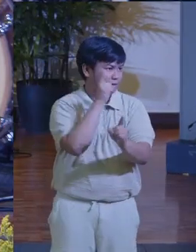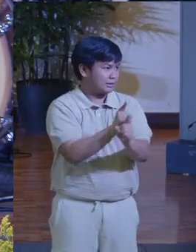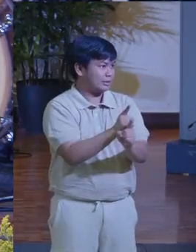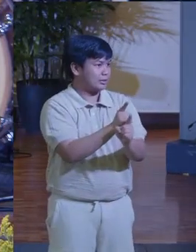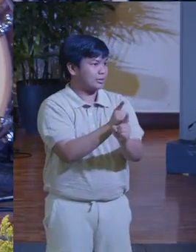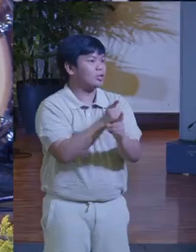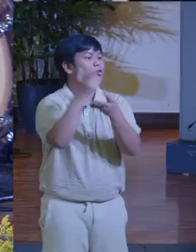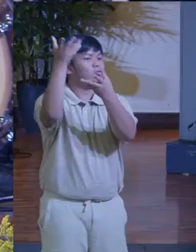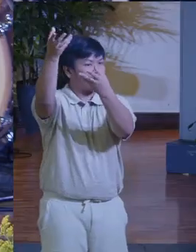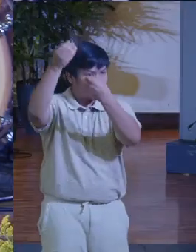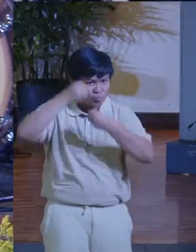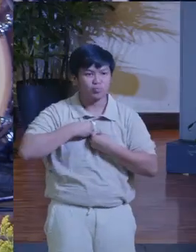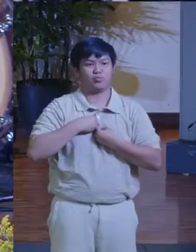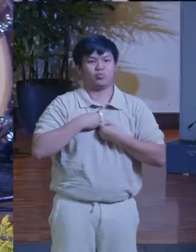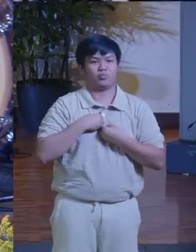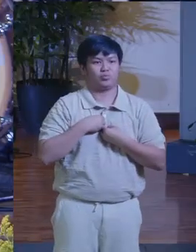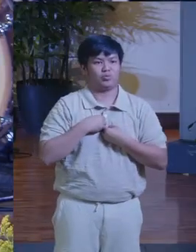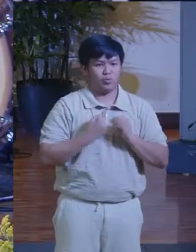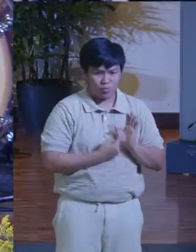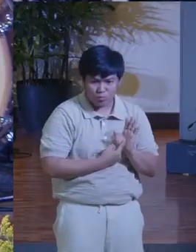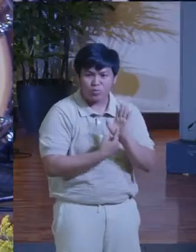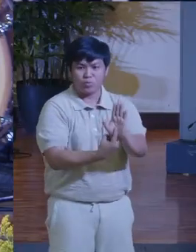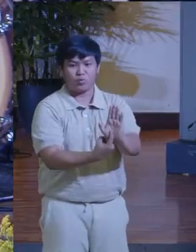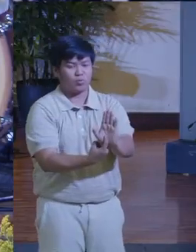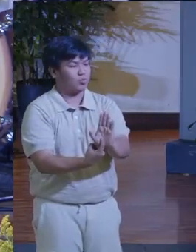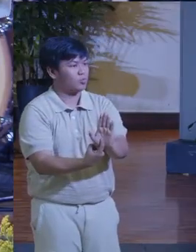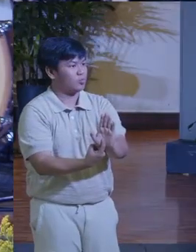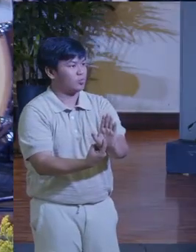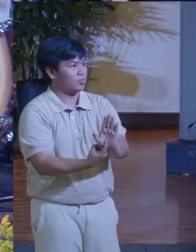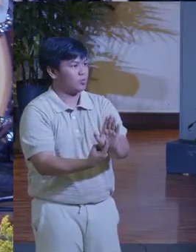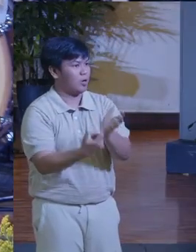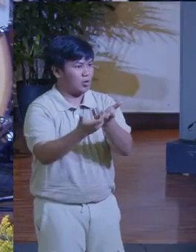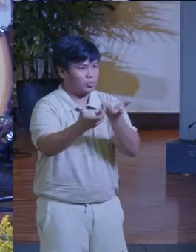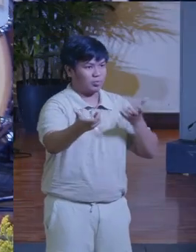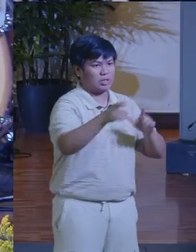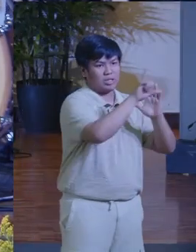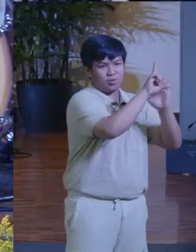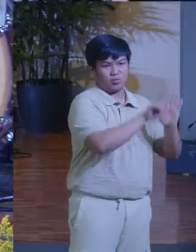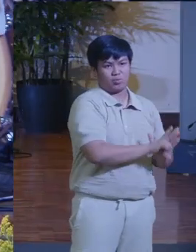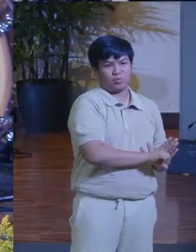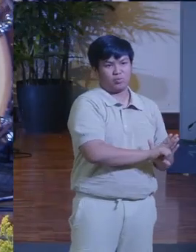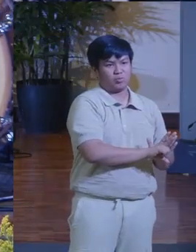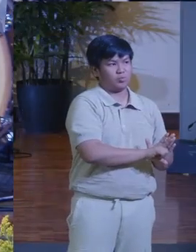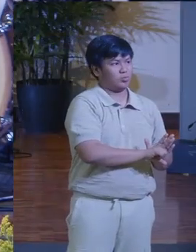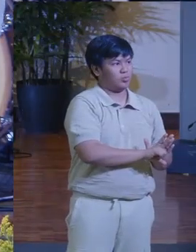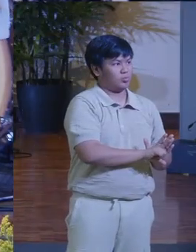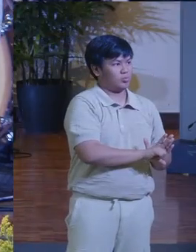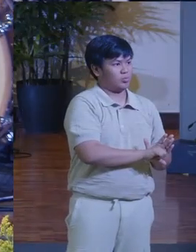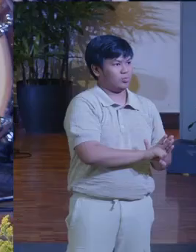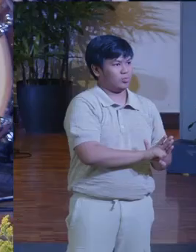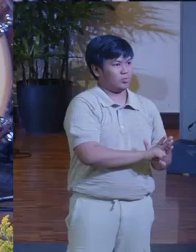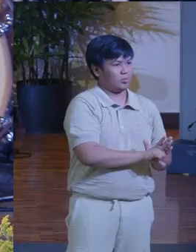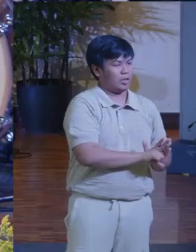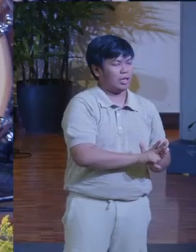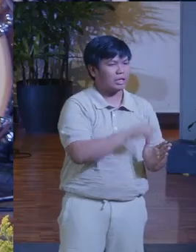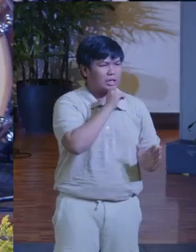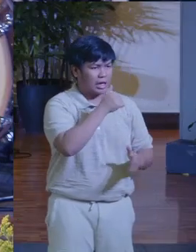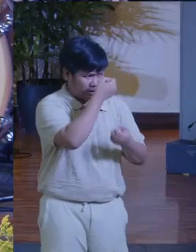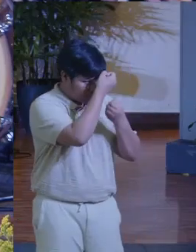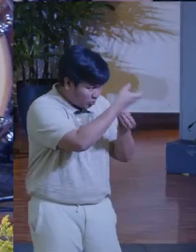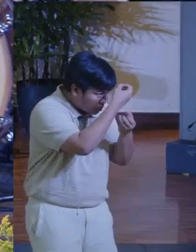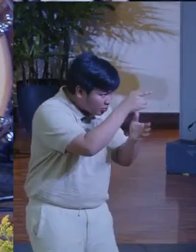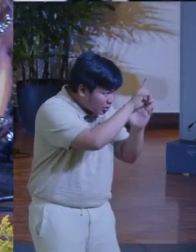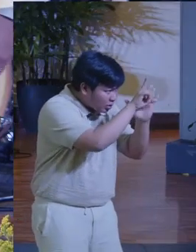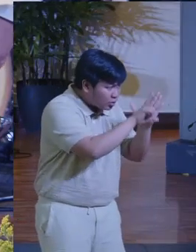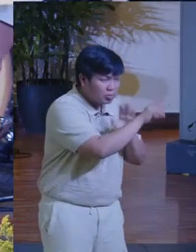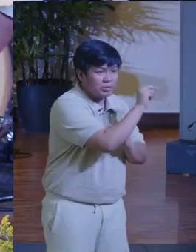manifested. Ibinigay na niya, ipinakita na niya, apart from the law. Labas dun sa kautusan na kanya ibinigay sa